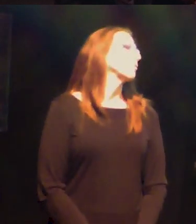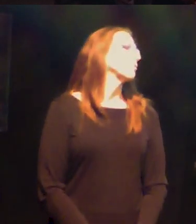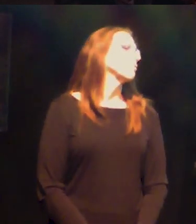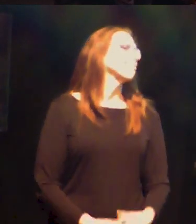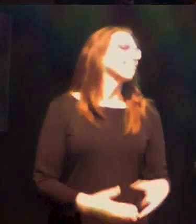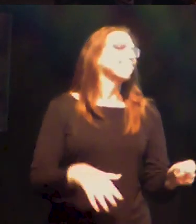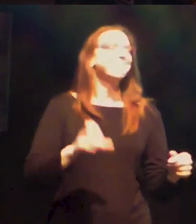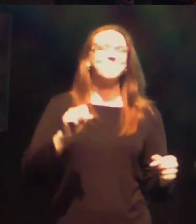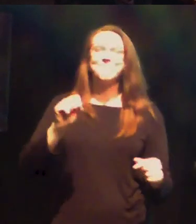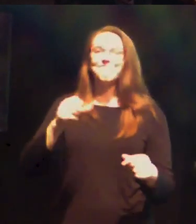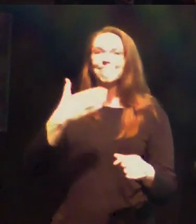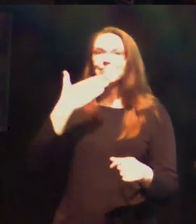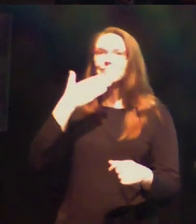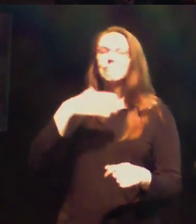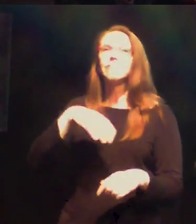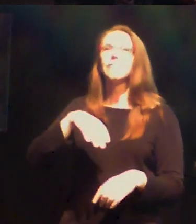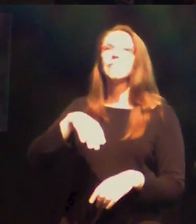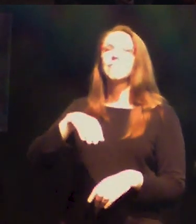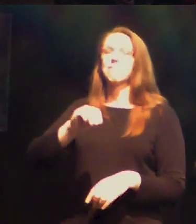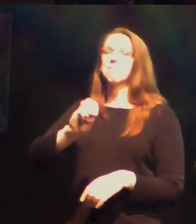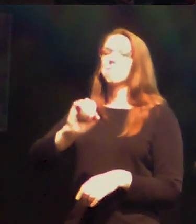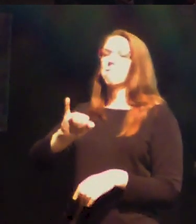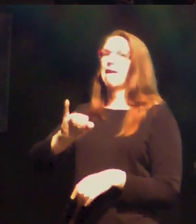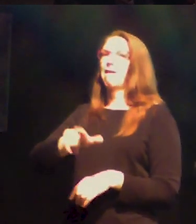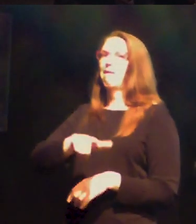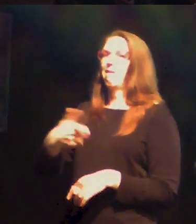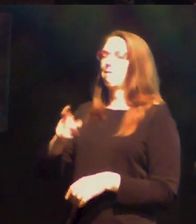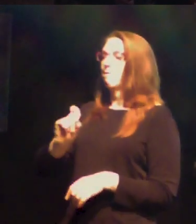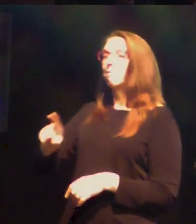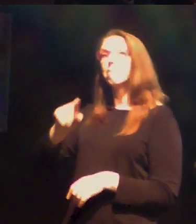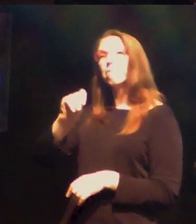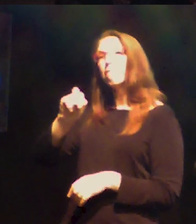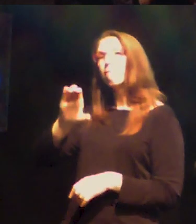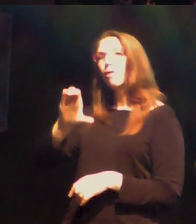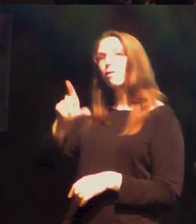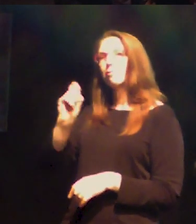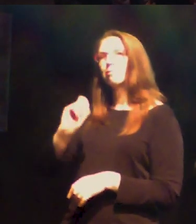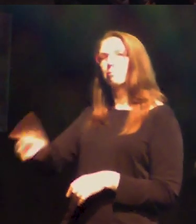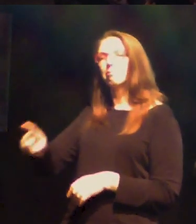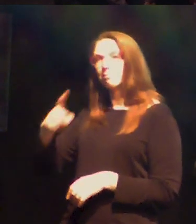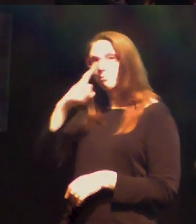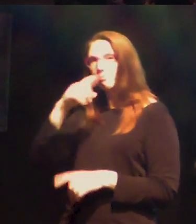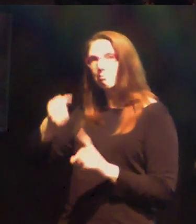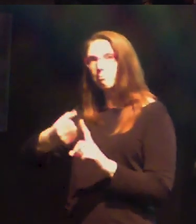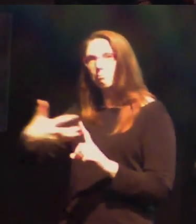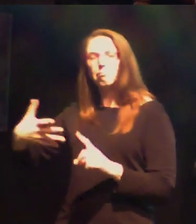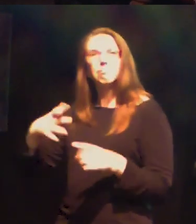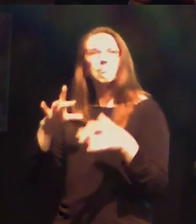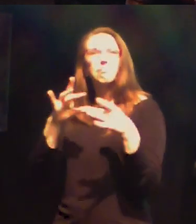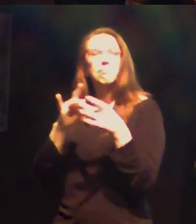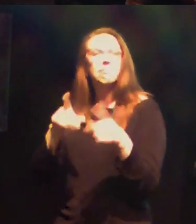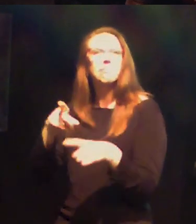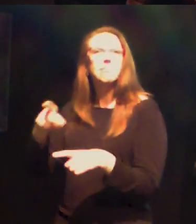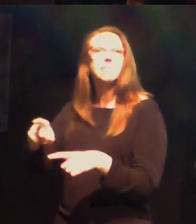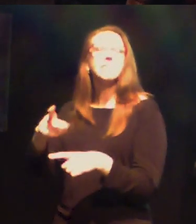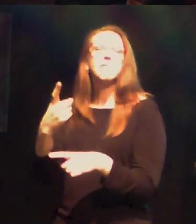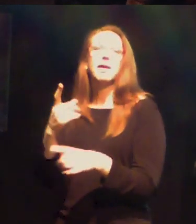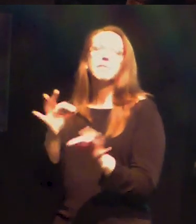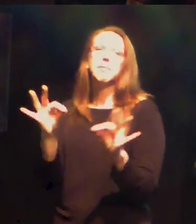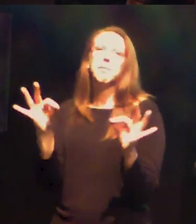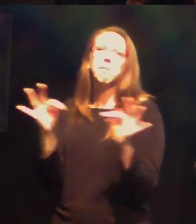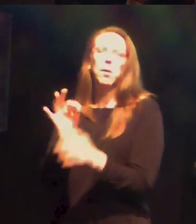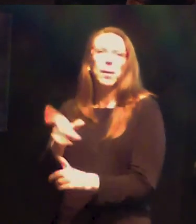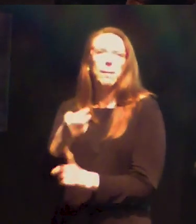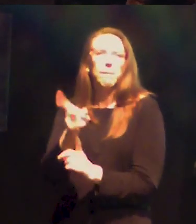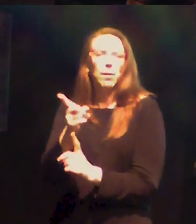Yes, thank you. Marc, I'd like to move on to you. I was hoping perhaps you can share, what is maybe a pivotal moment